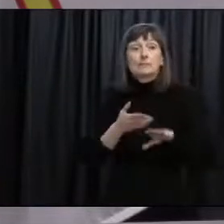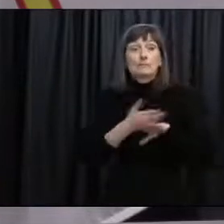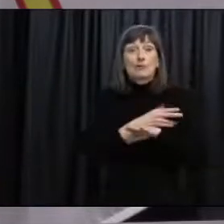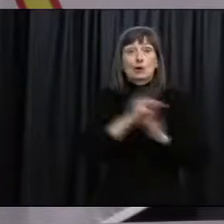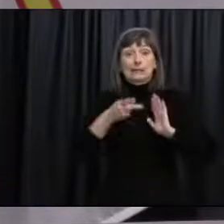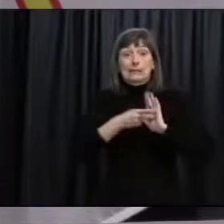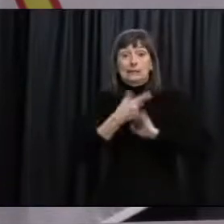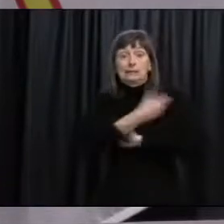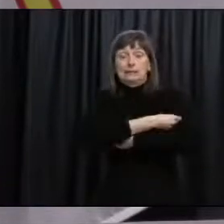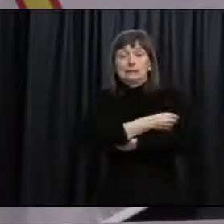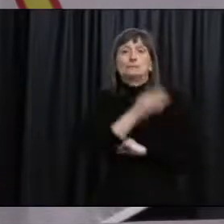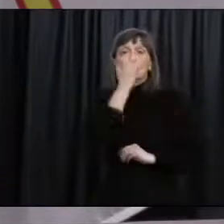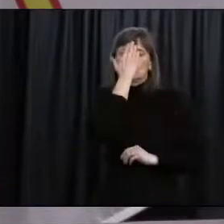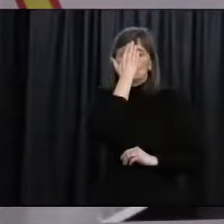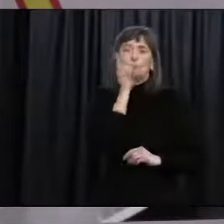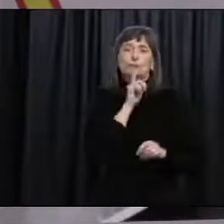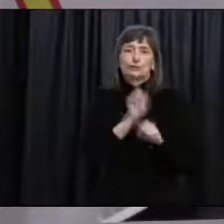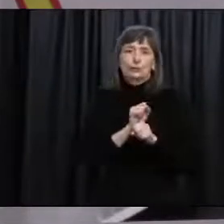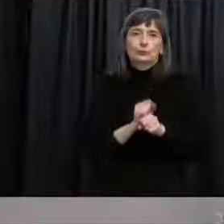second dose.